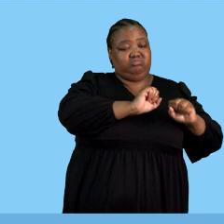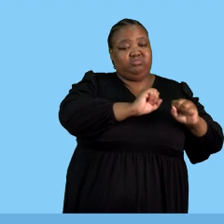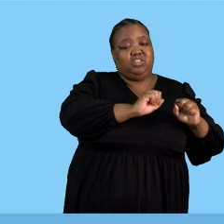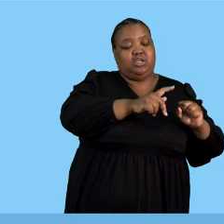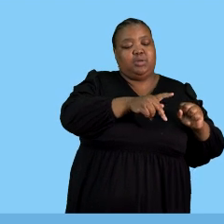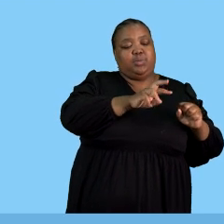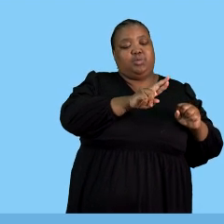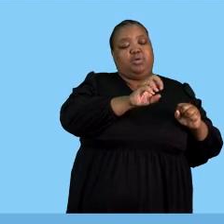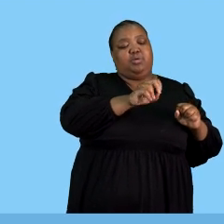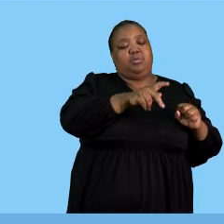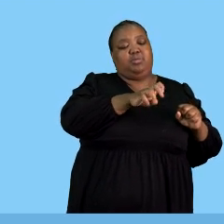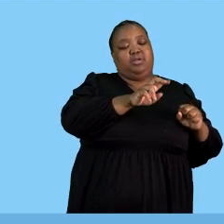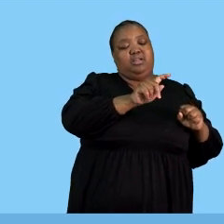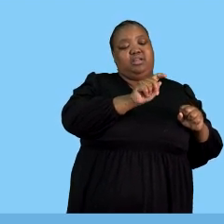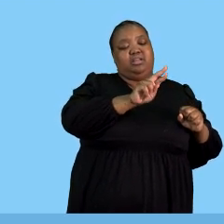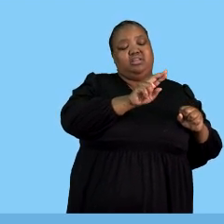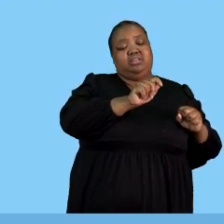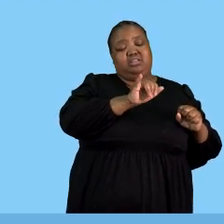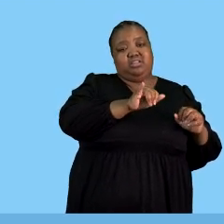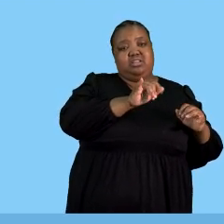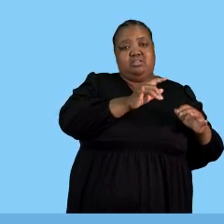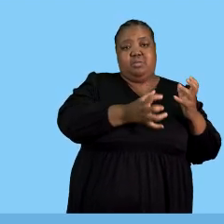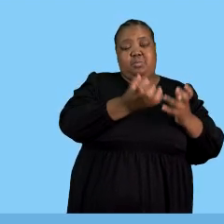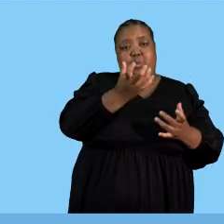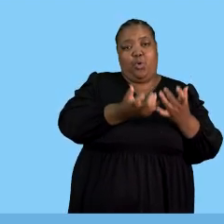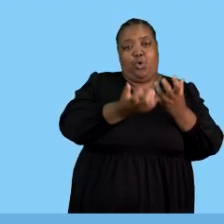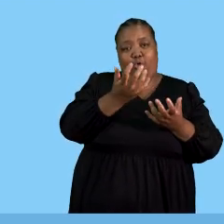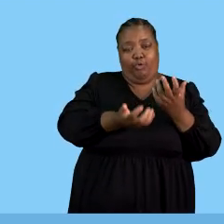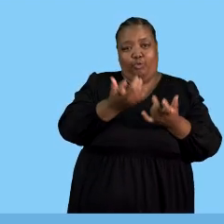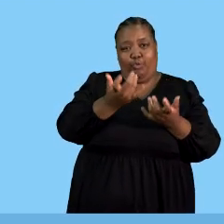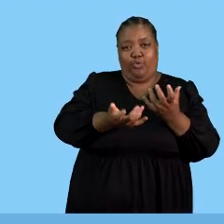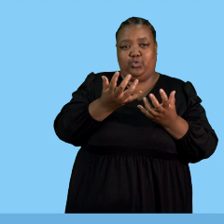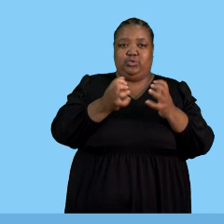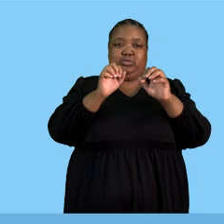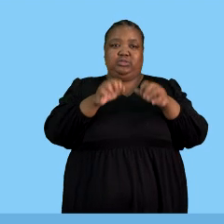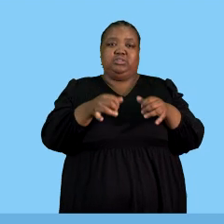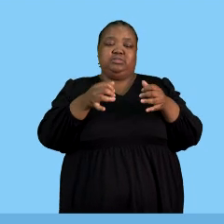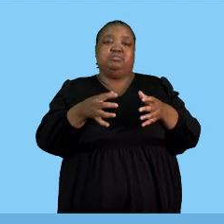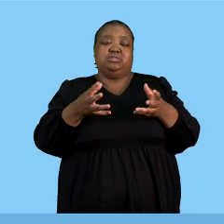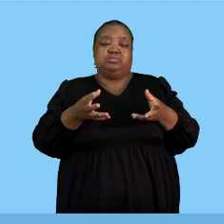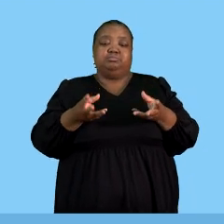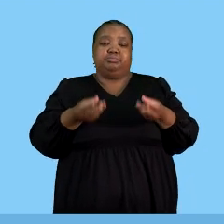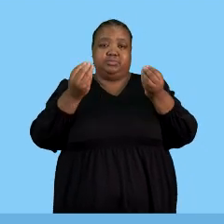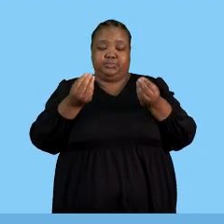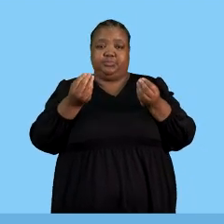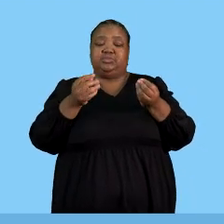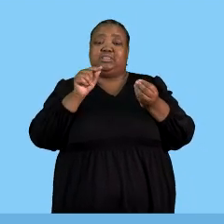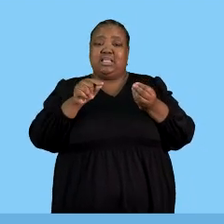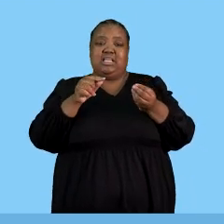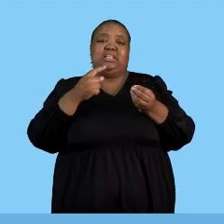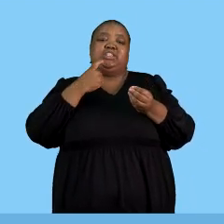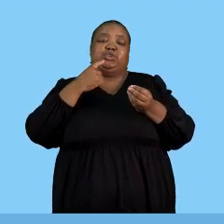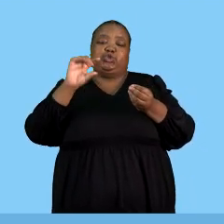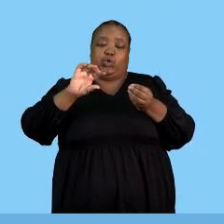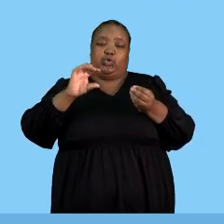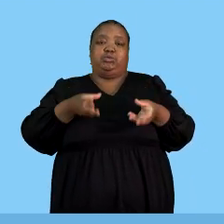the salt solution and boil it so that the water can evaporate. Then you can still get back to the salt that you initially started with.